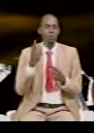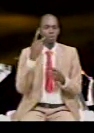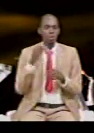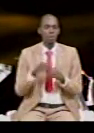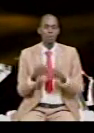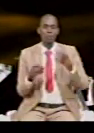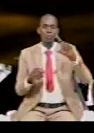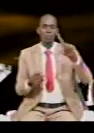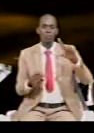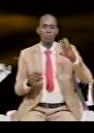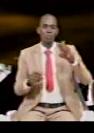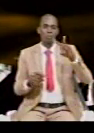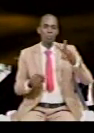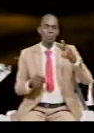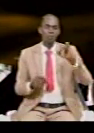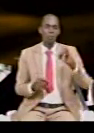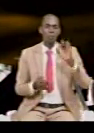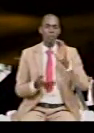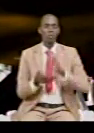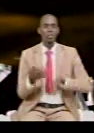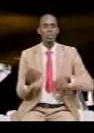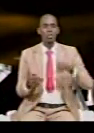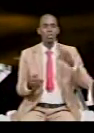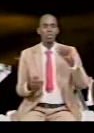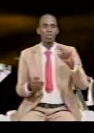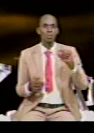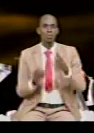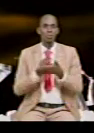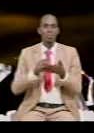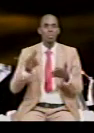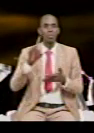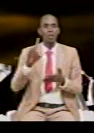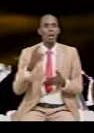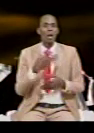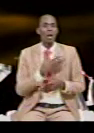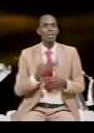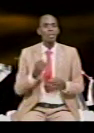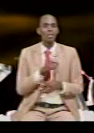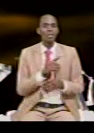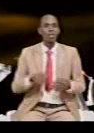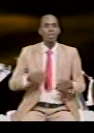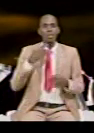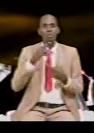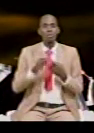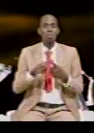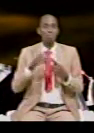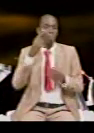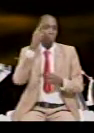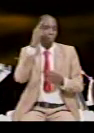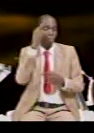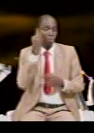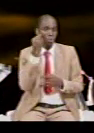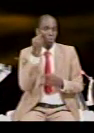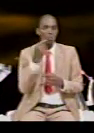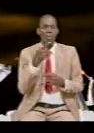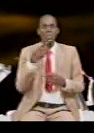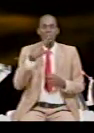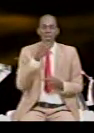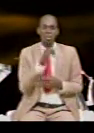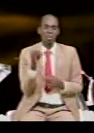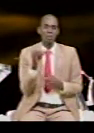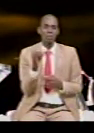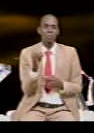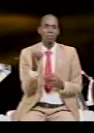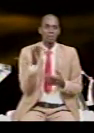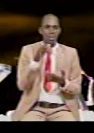read from verse 1. And the Lord spake unto Moses, saying, again,